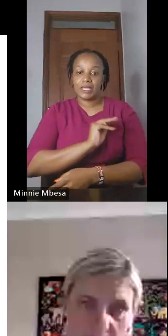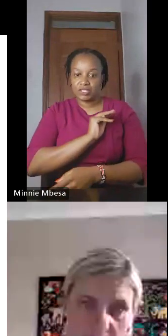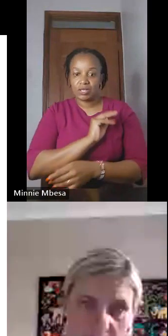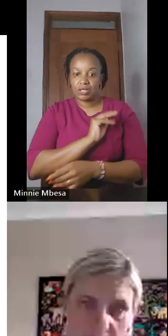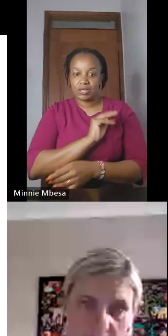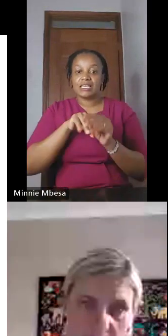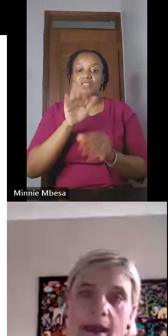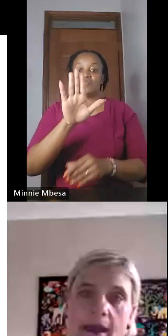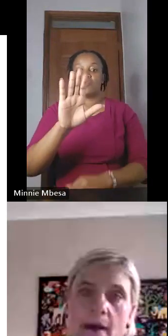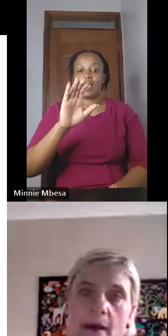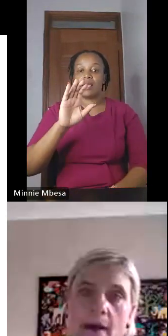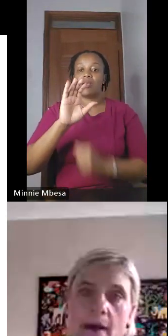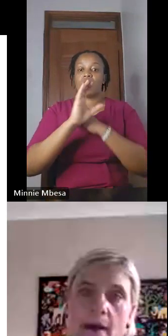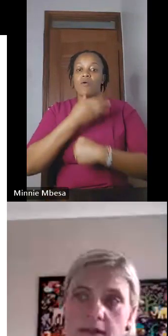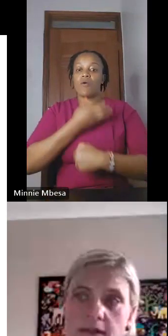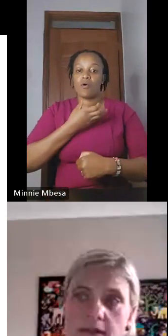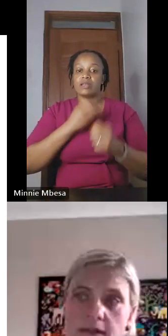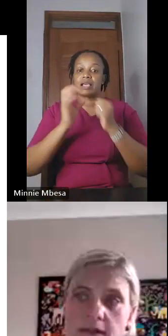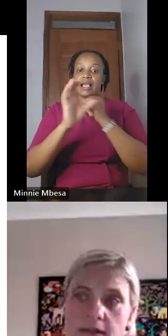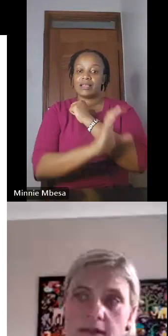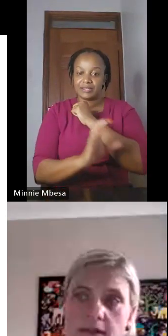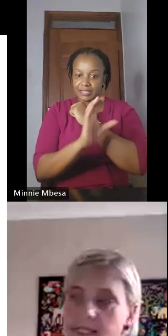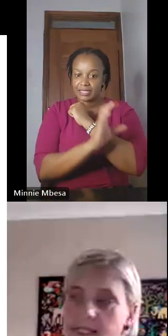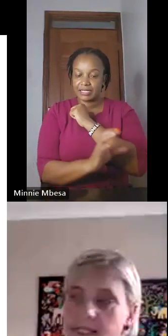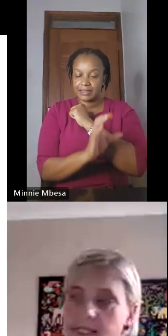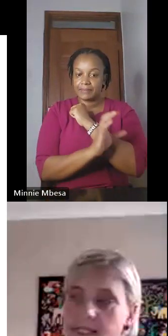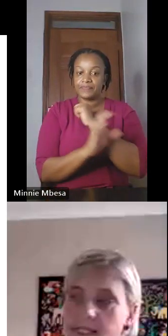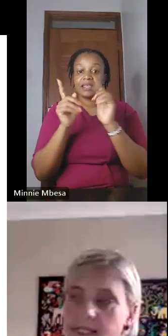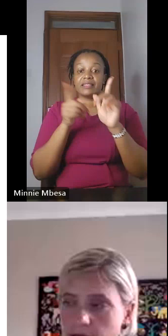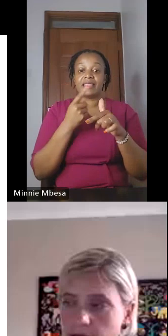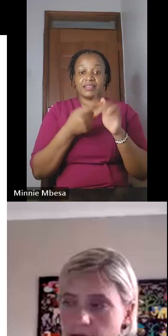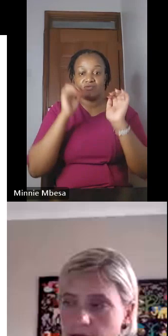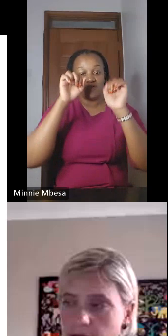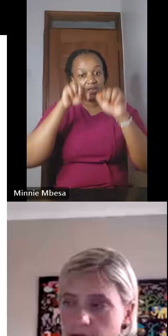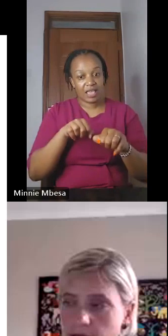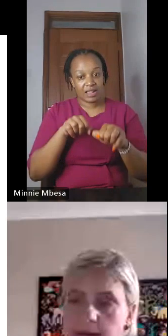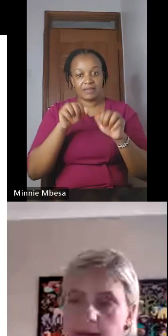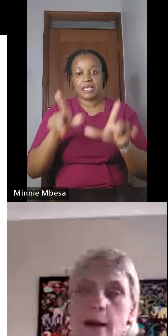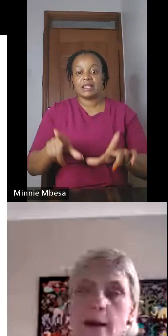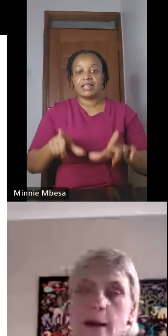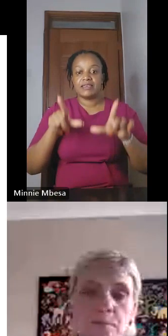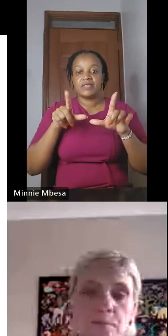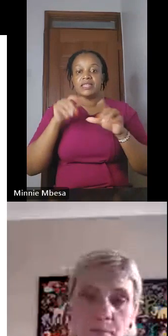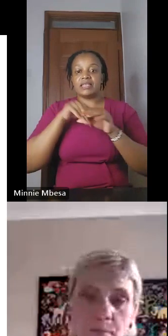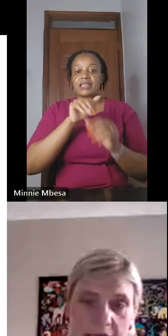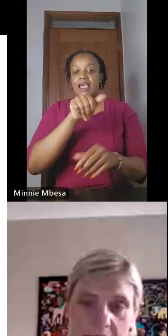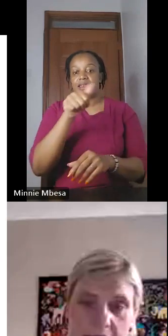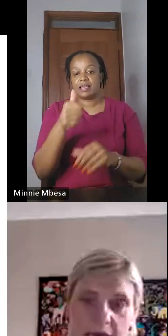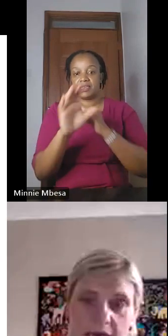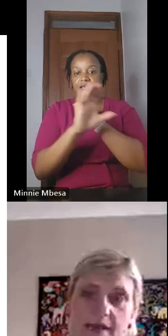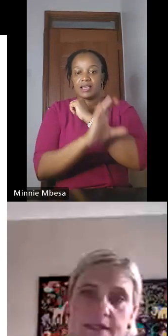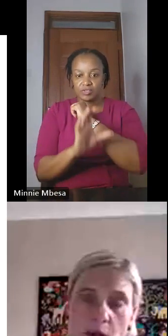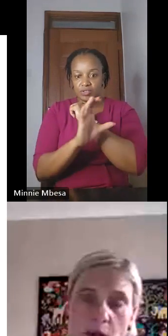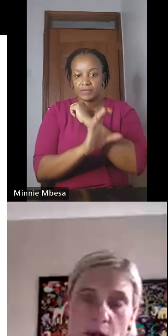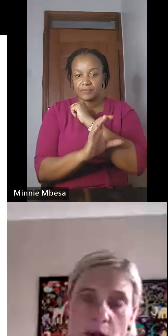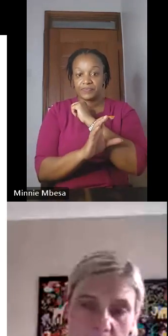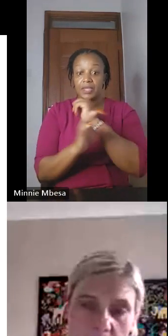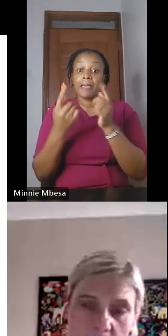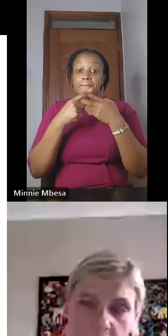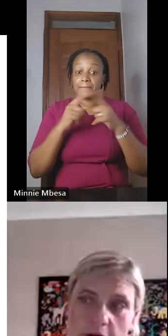foreign ministry, then you could be living in another country. Um, but other than